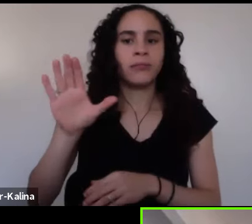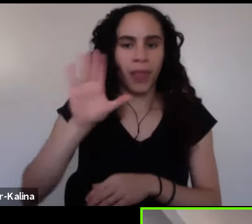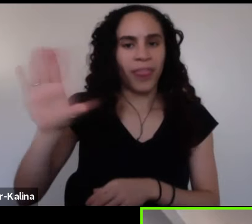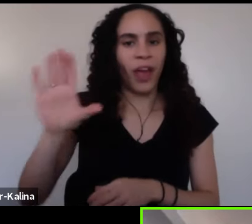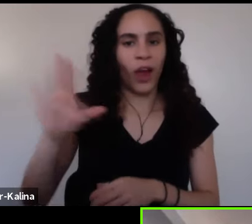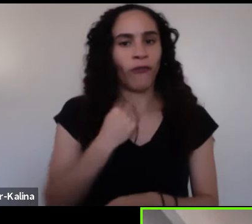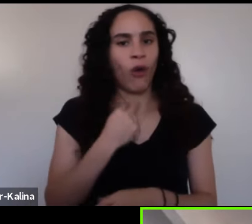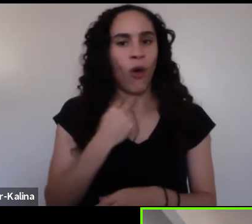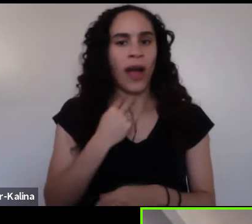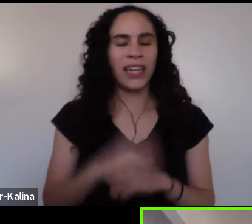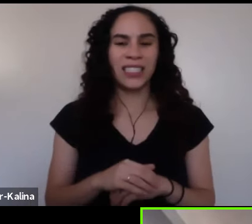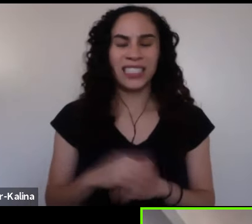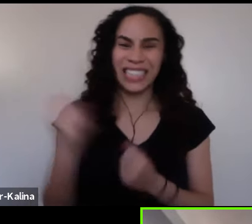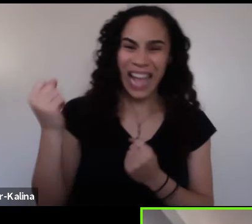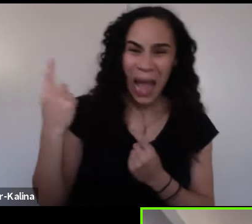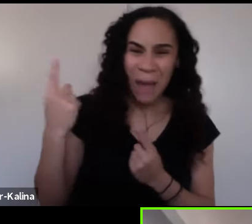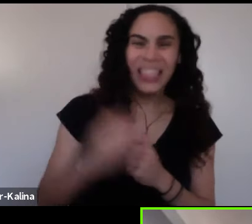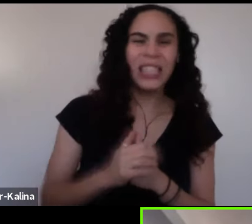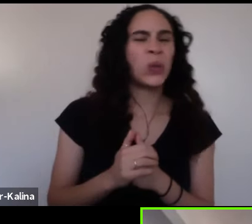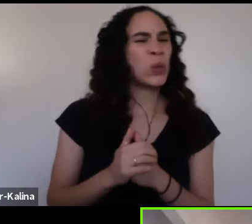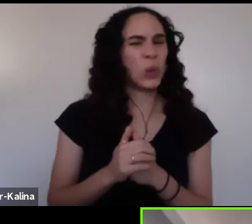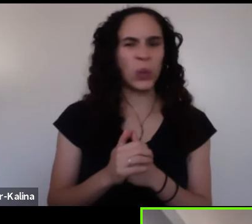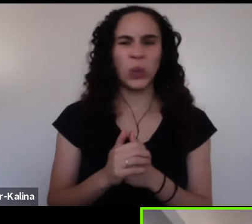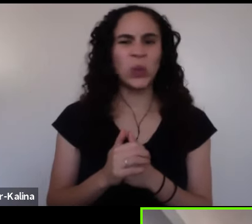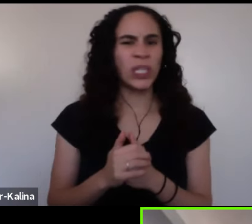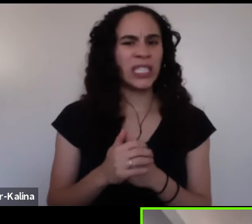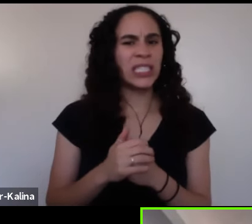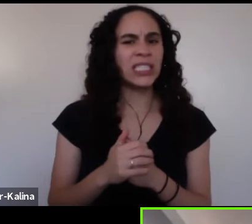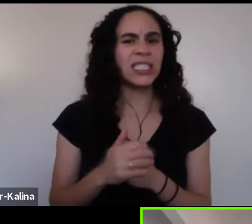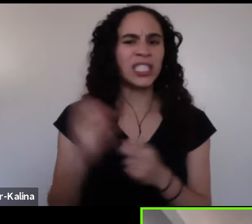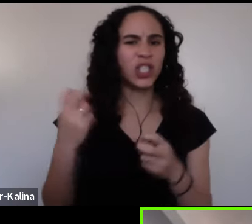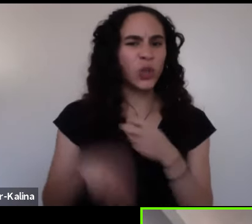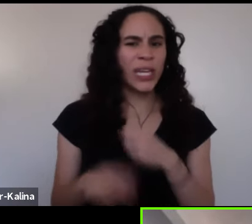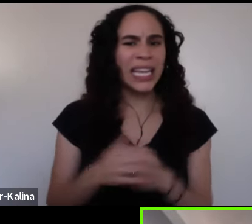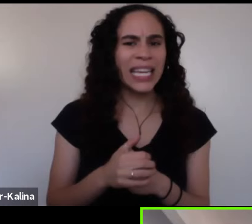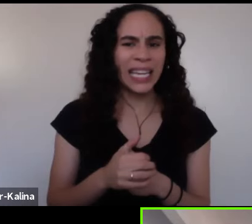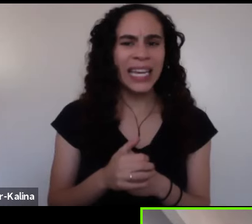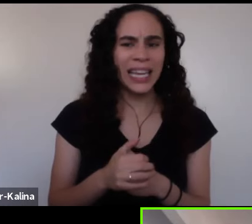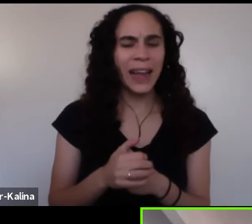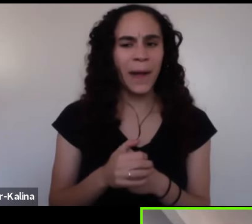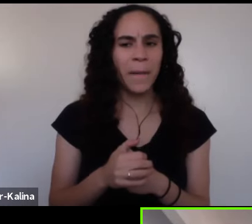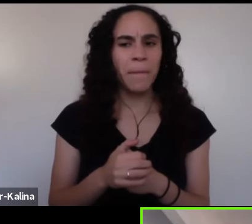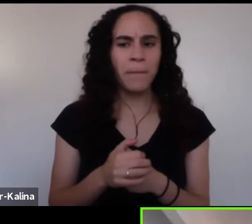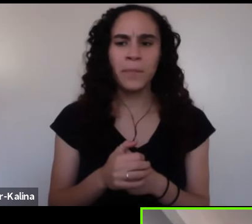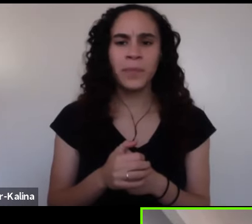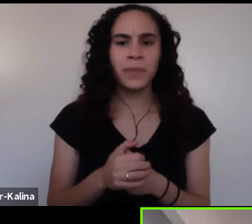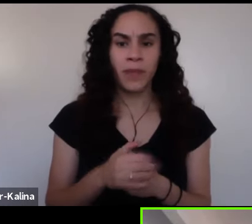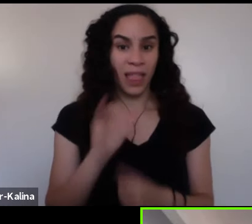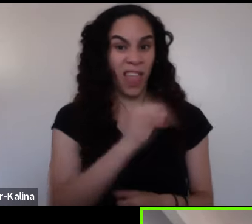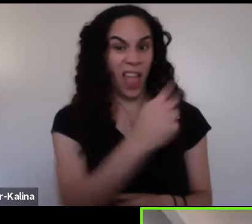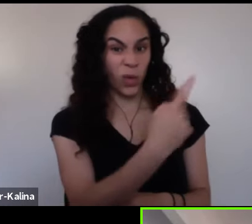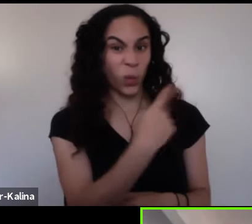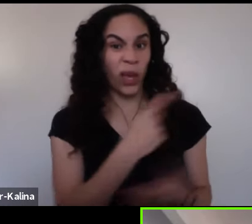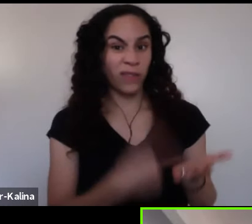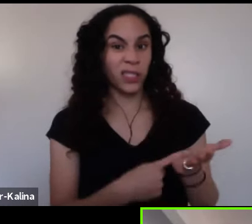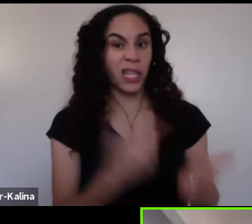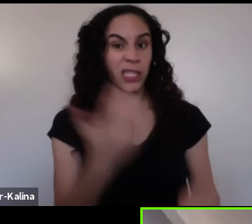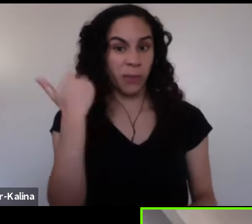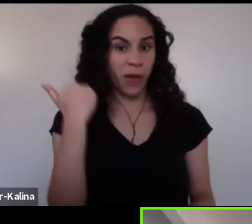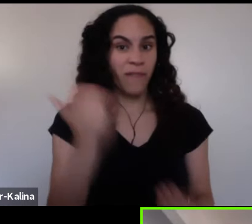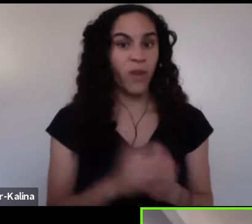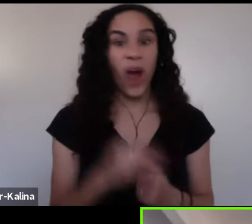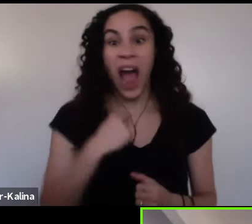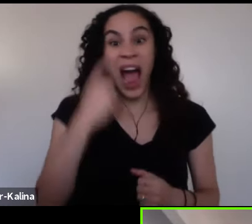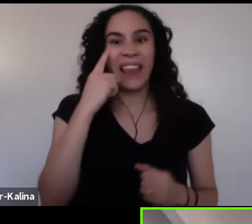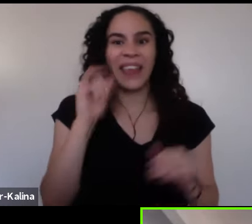Empathy is a tricky one right now, because I do believe that, you know, like you and I have discussed, I think that empathy is really trendy right